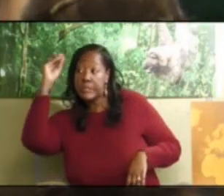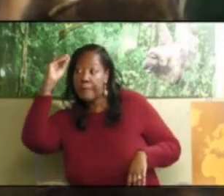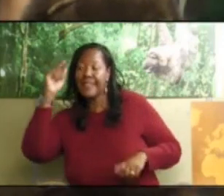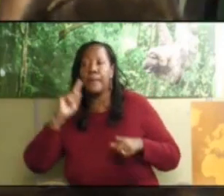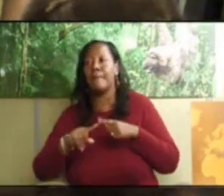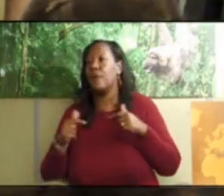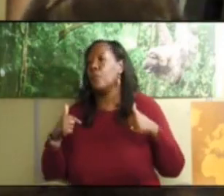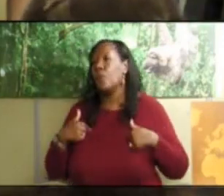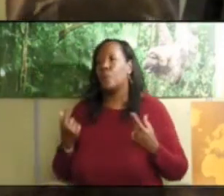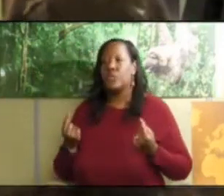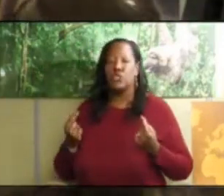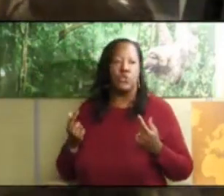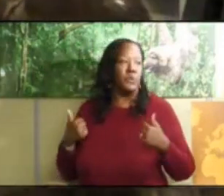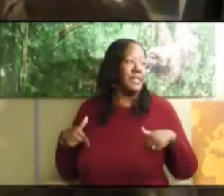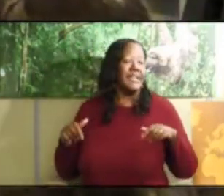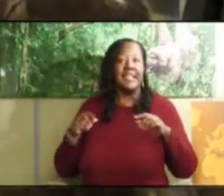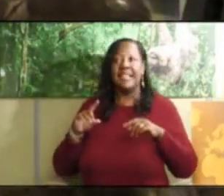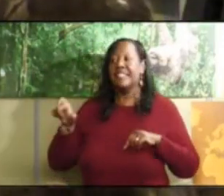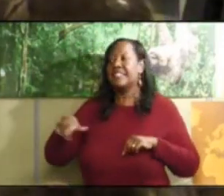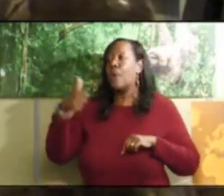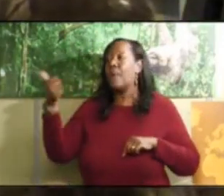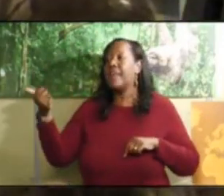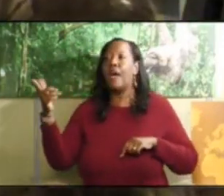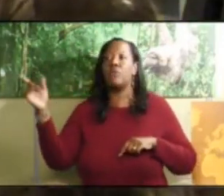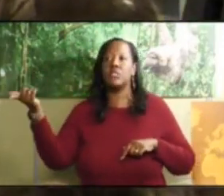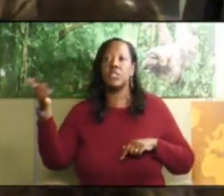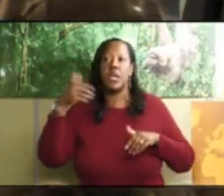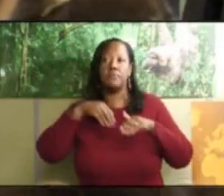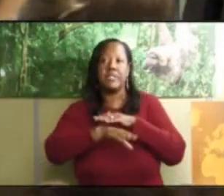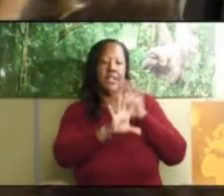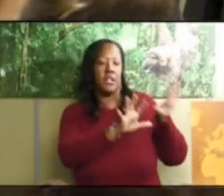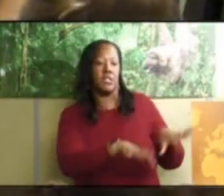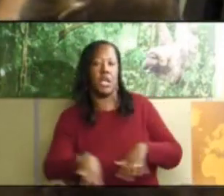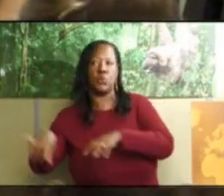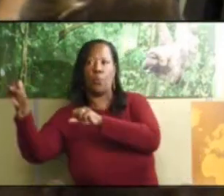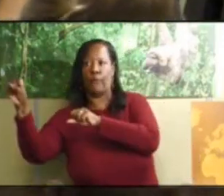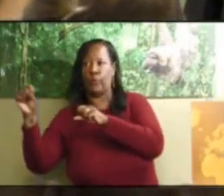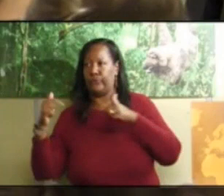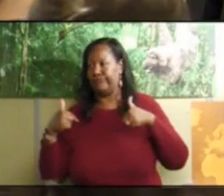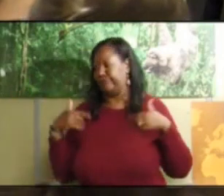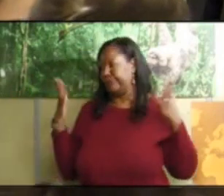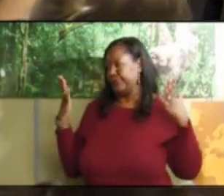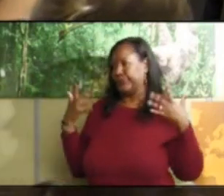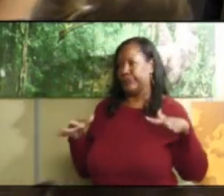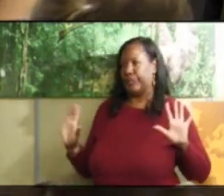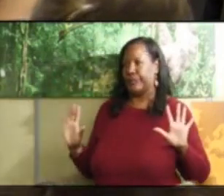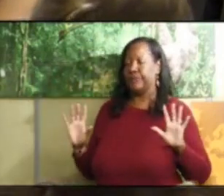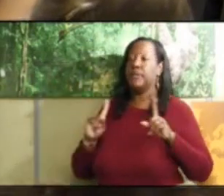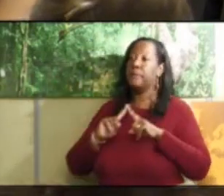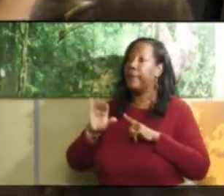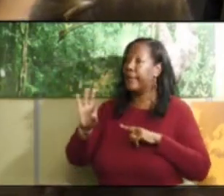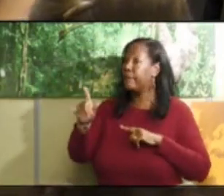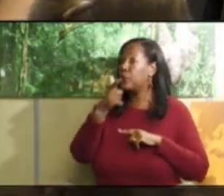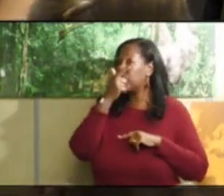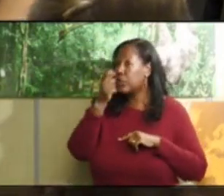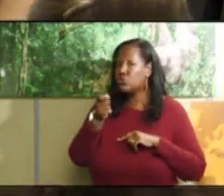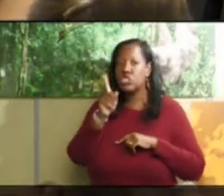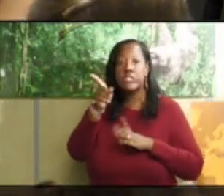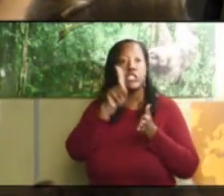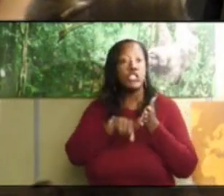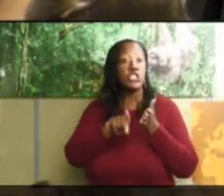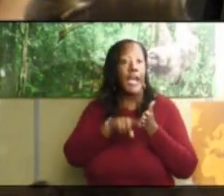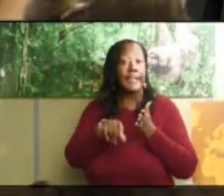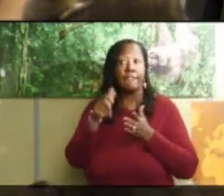doing here is someone else is picking up at that point. But if you're interested in just checking on your own, you could do